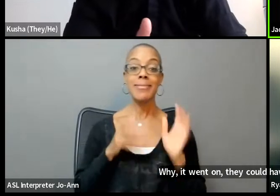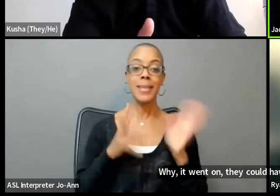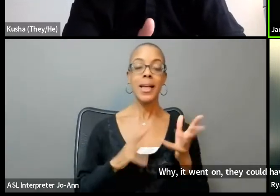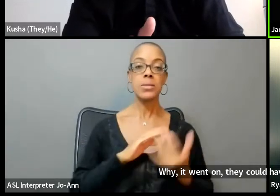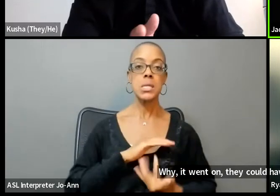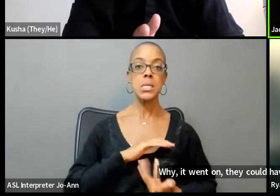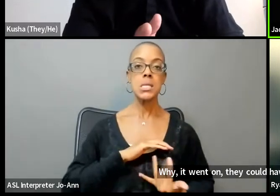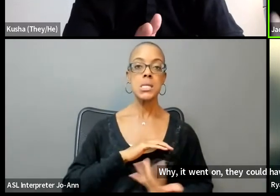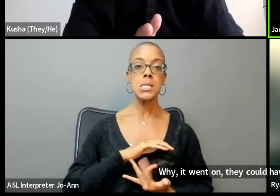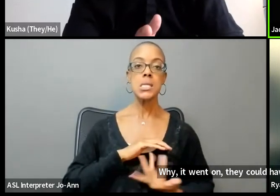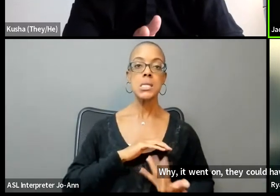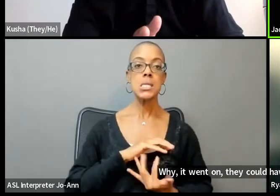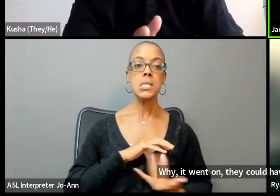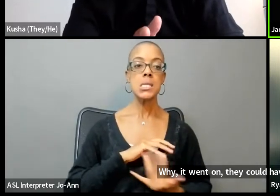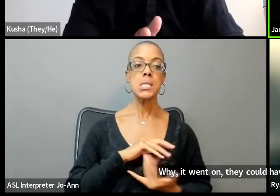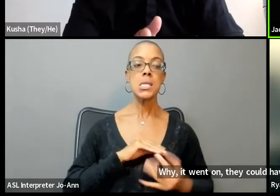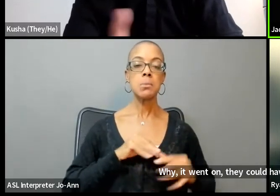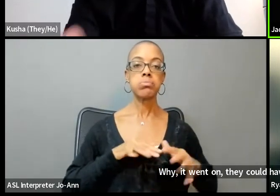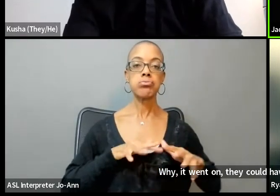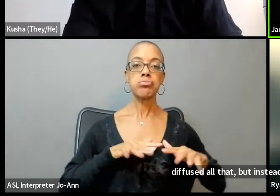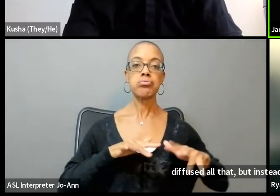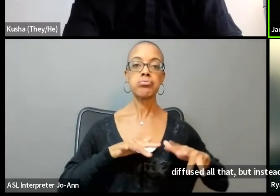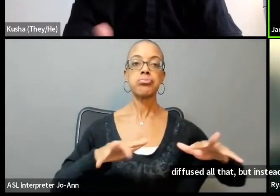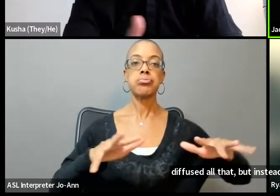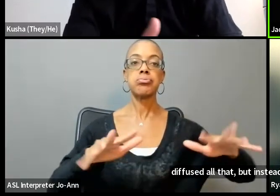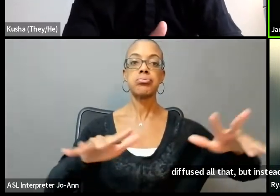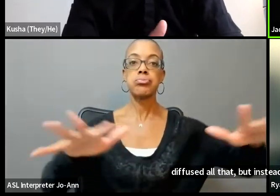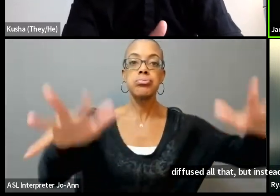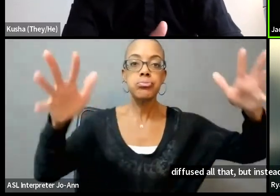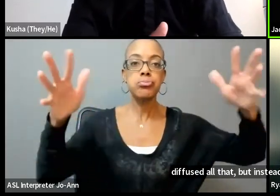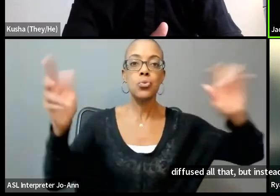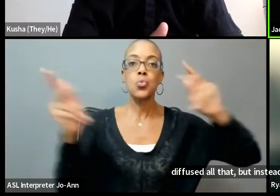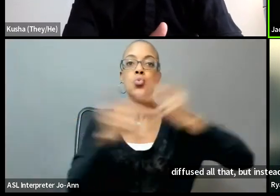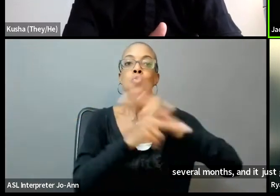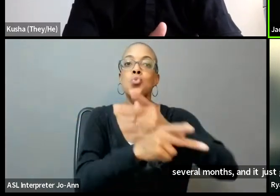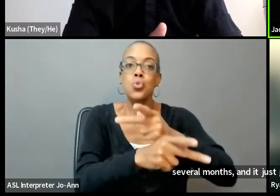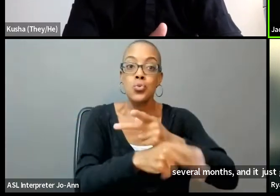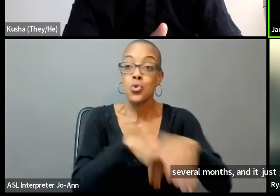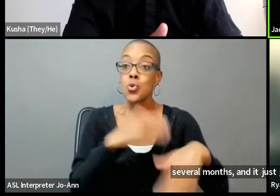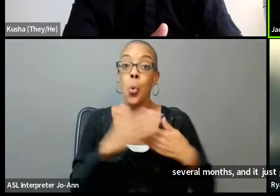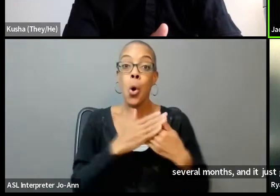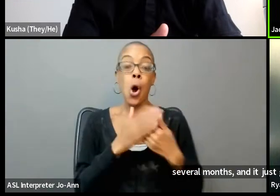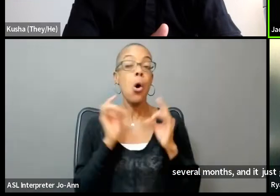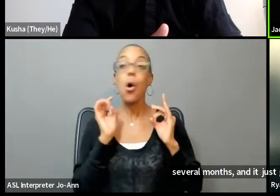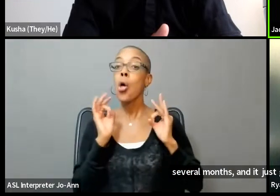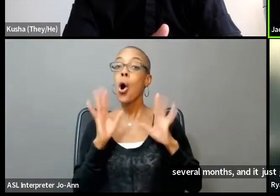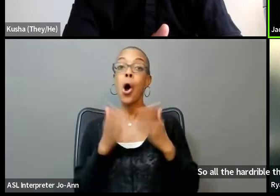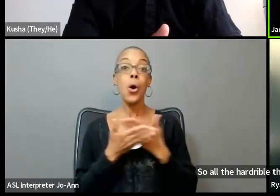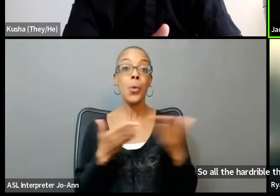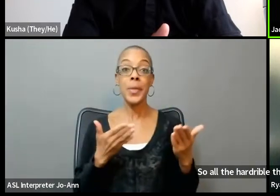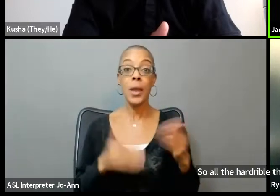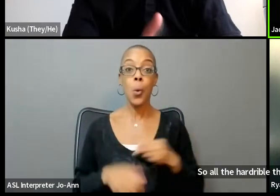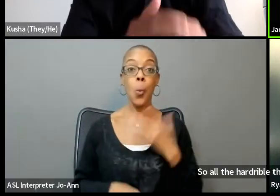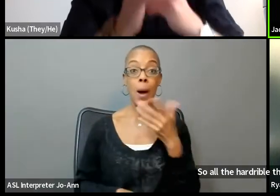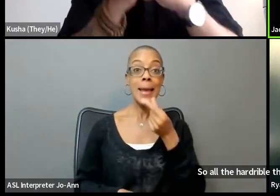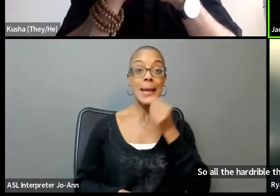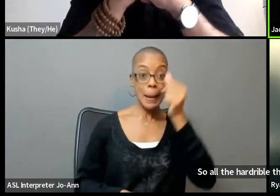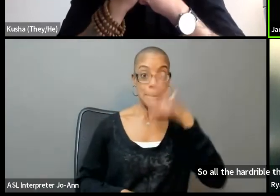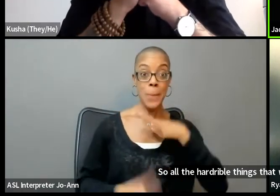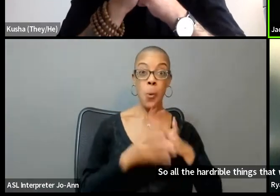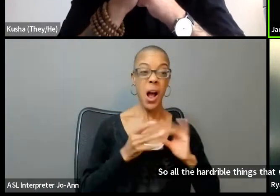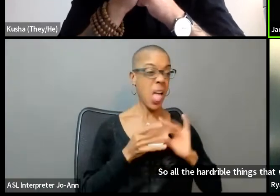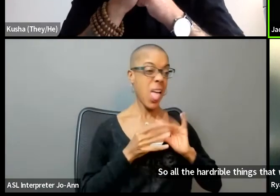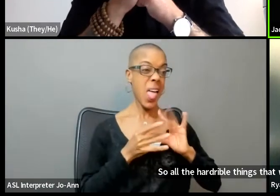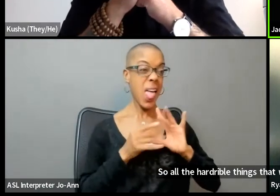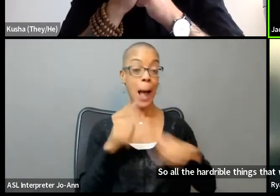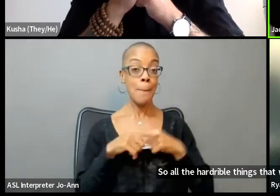and it just got worse and worse. So all the horrible things that white gay men wanted to say about Black Lives Matters, that was being put